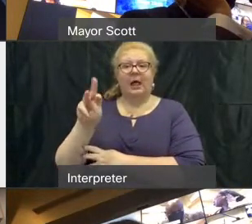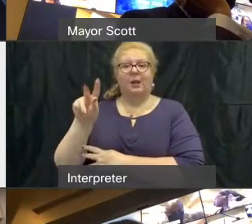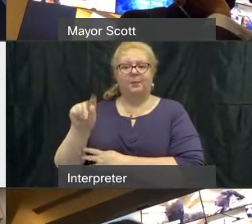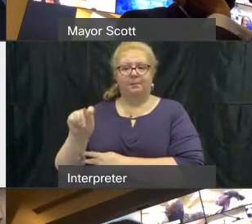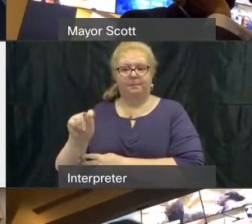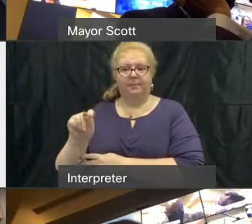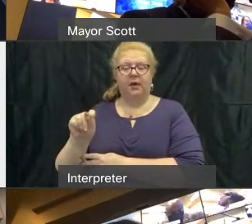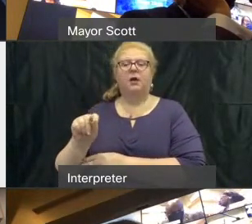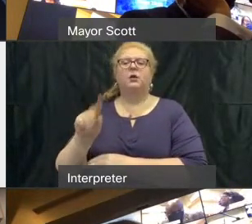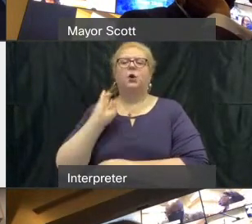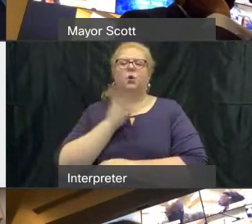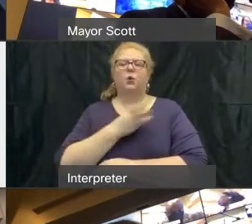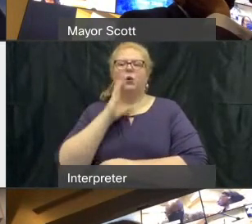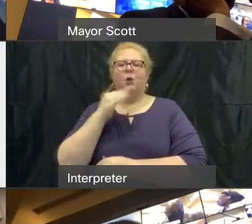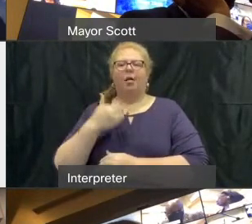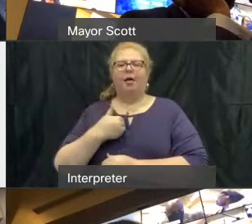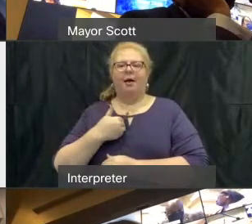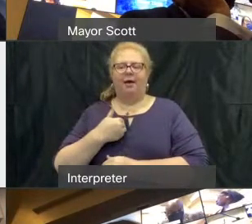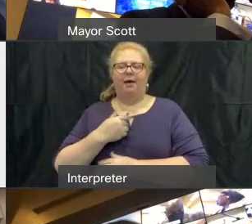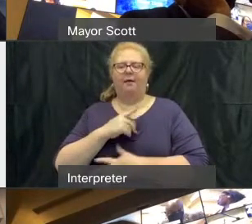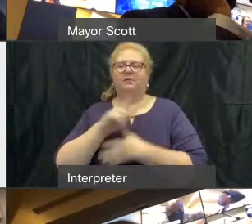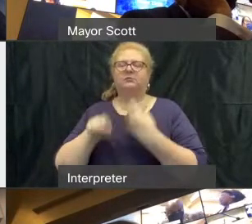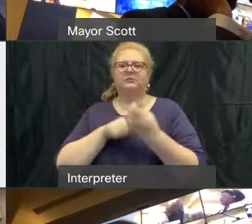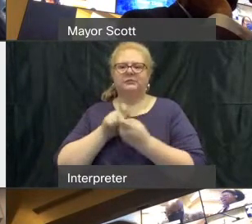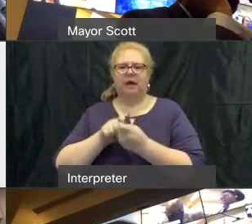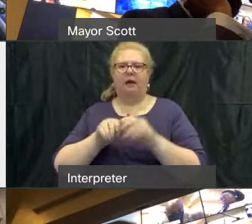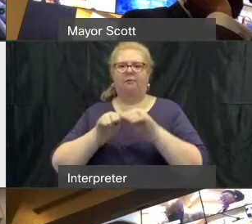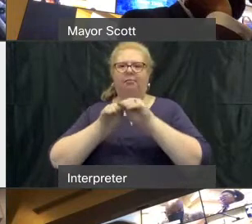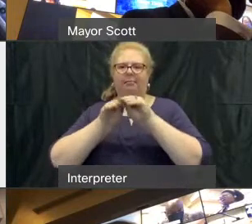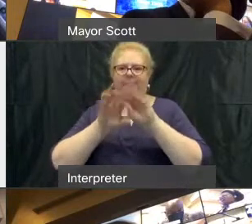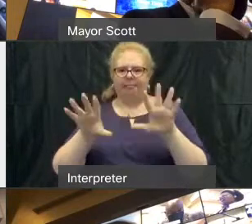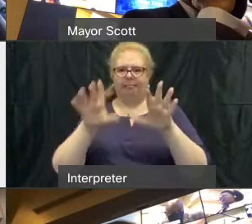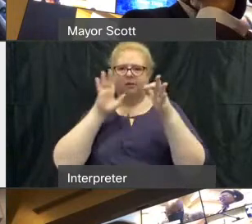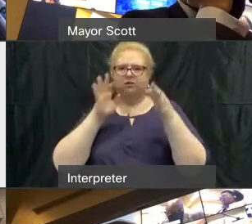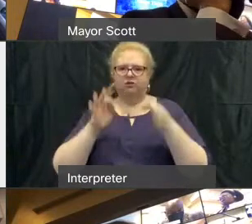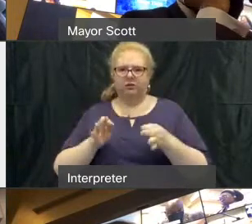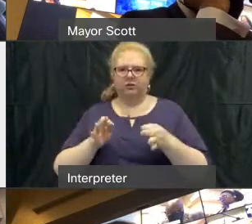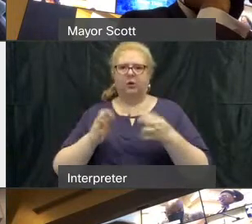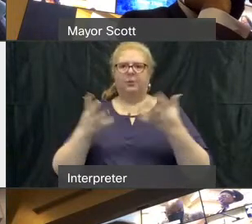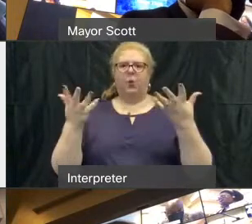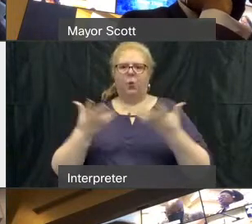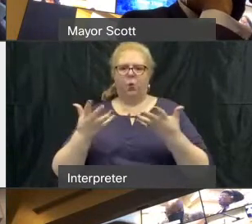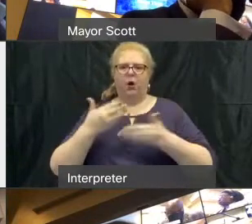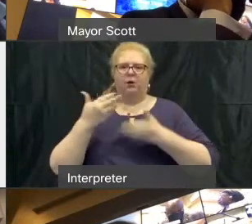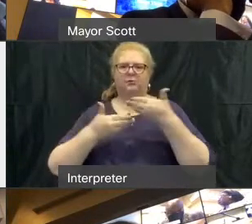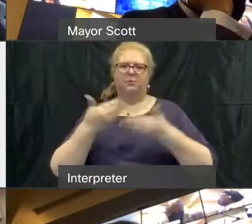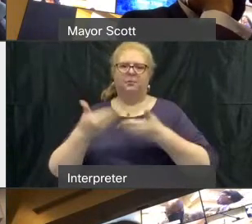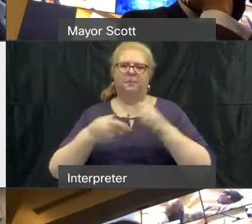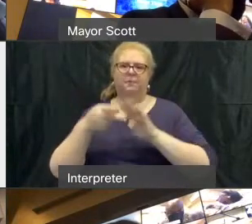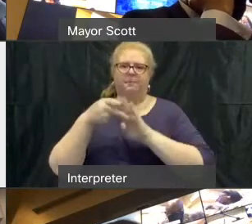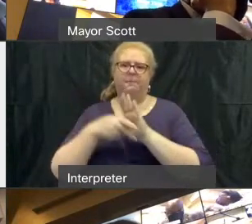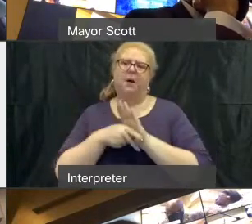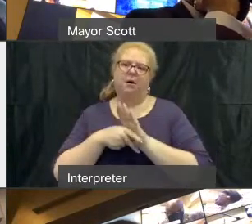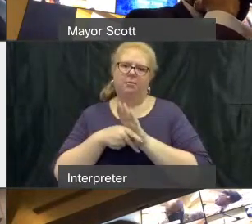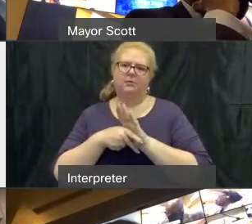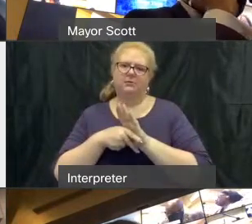that execution will be. I think the key component to that being, as I pull up the ordinance,